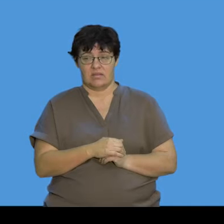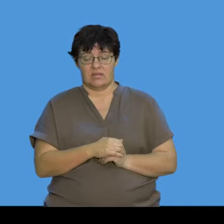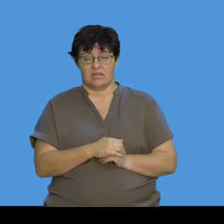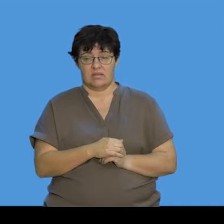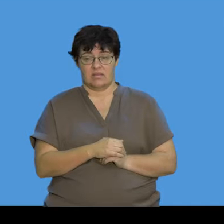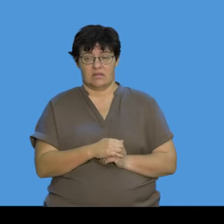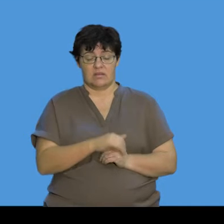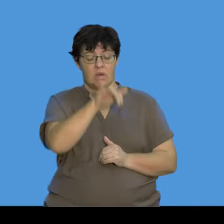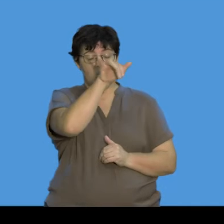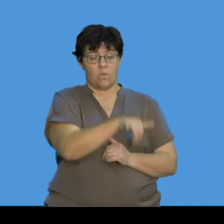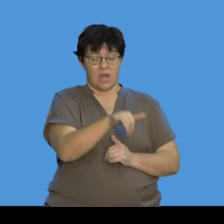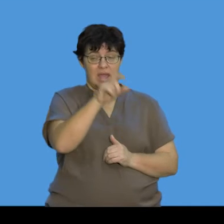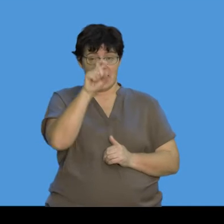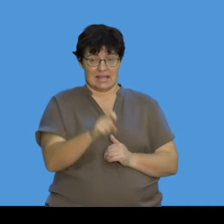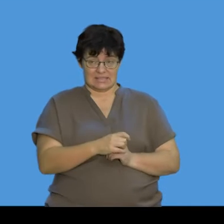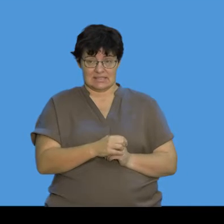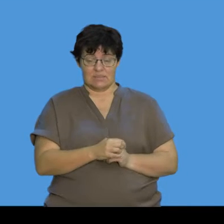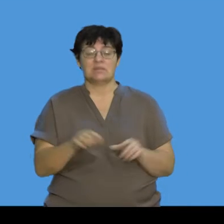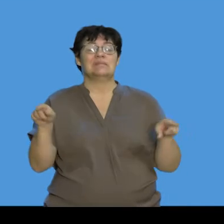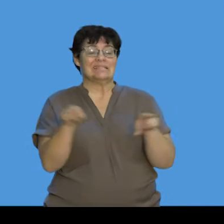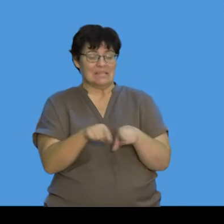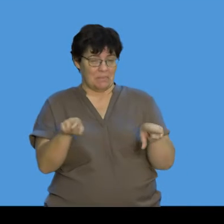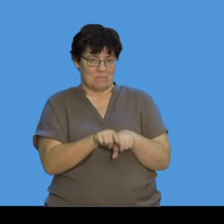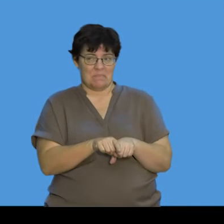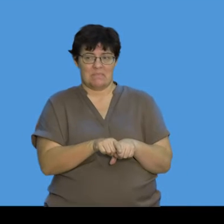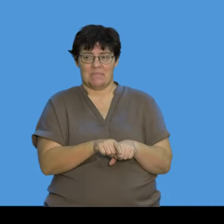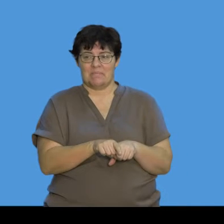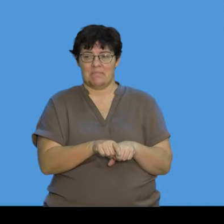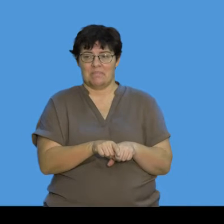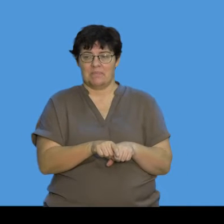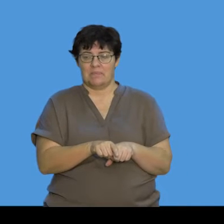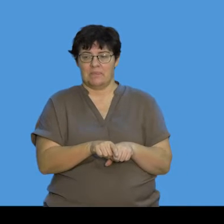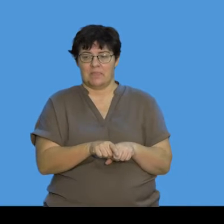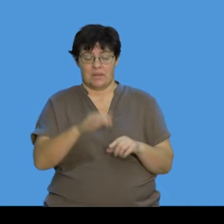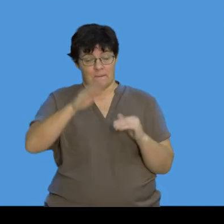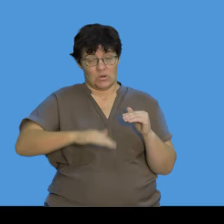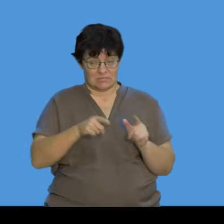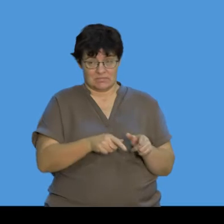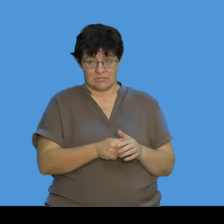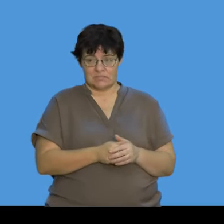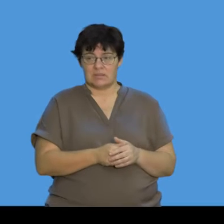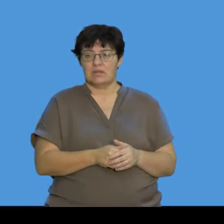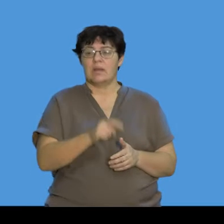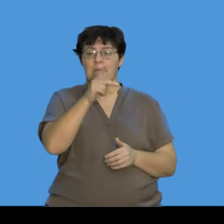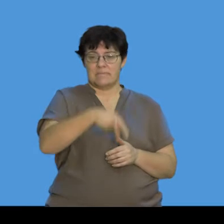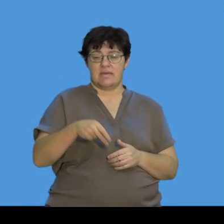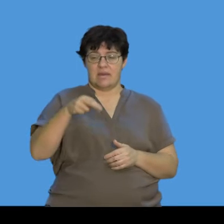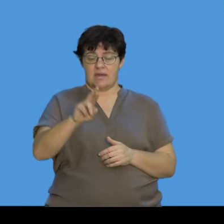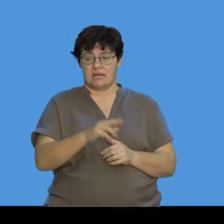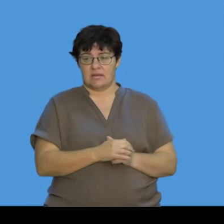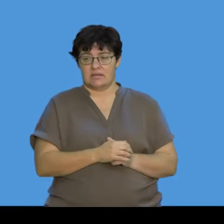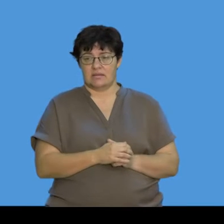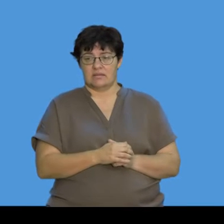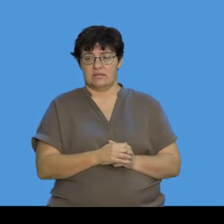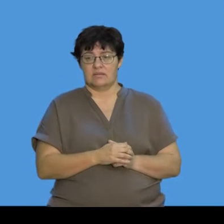my yx must be the same as, so remember it's the one at the bottom there, it must be PR.